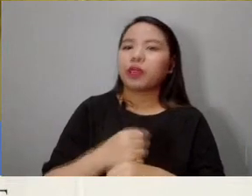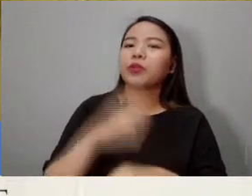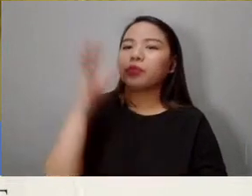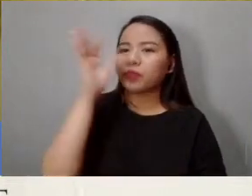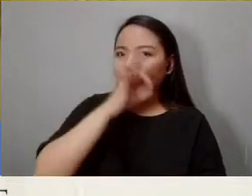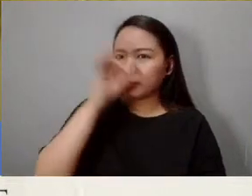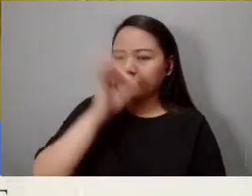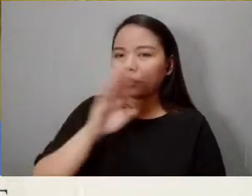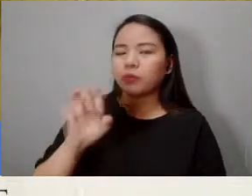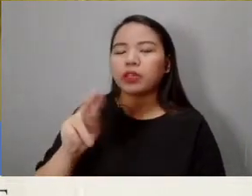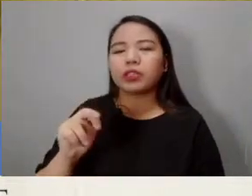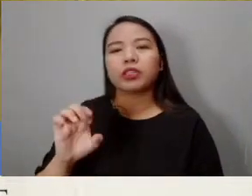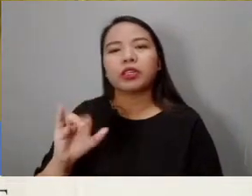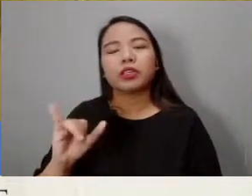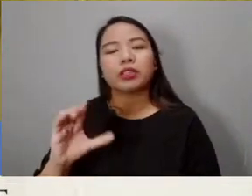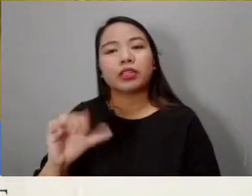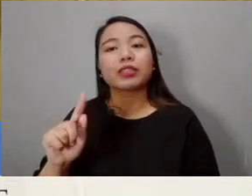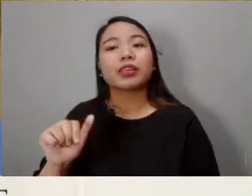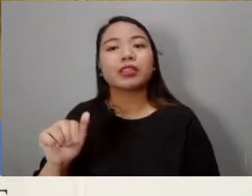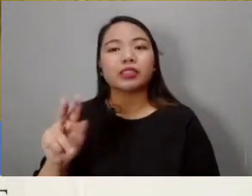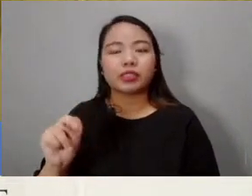have contributed